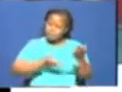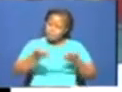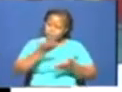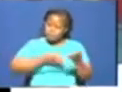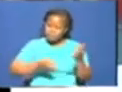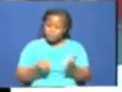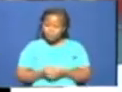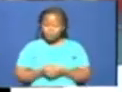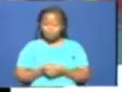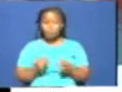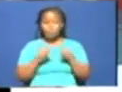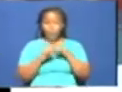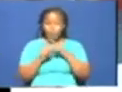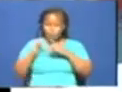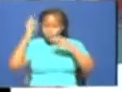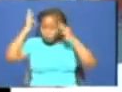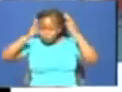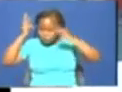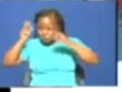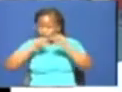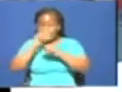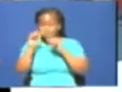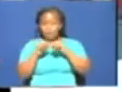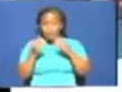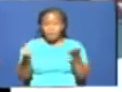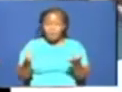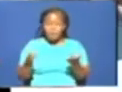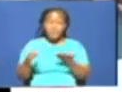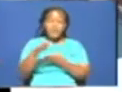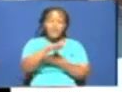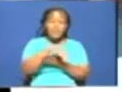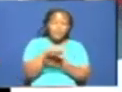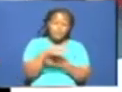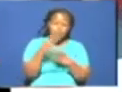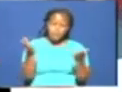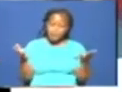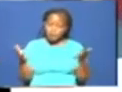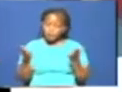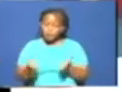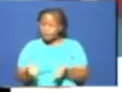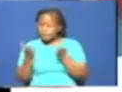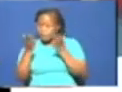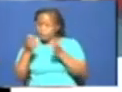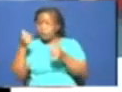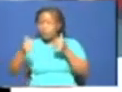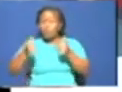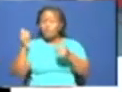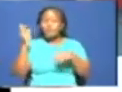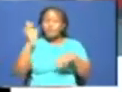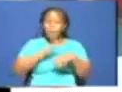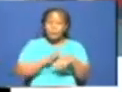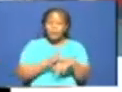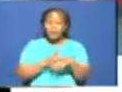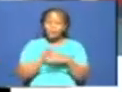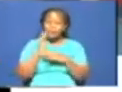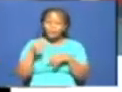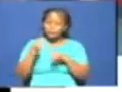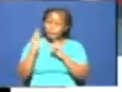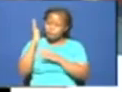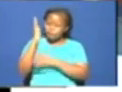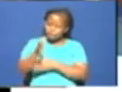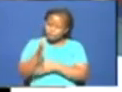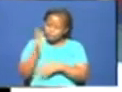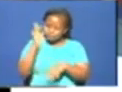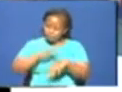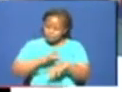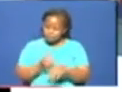worry about the environmental degradation upstream, which impacts them directly. They have